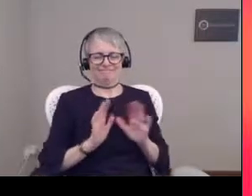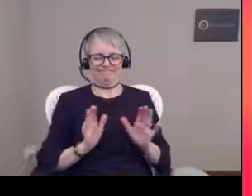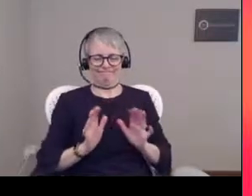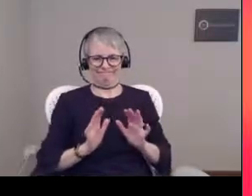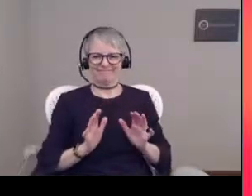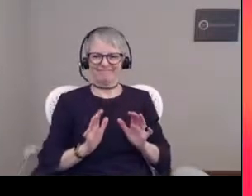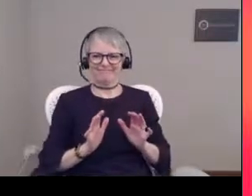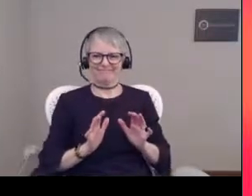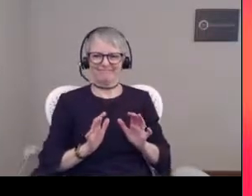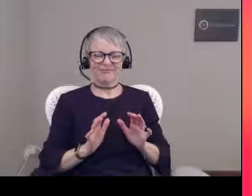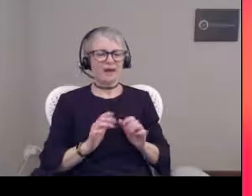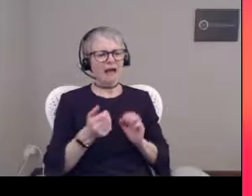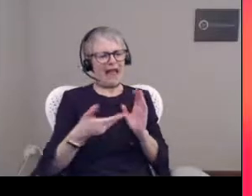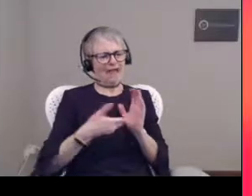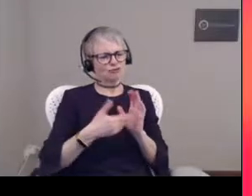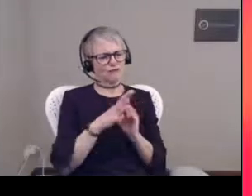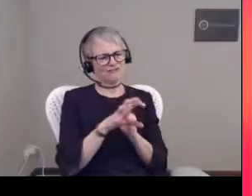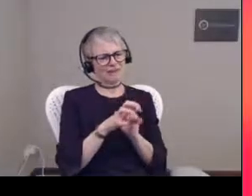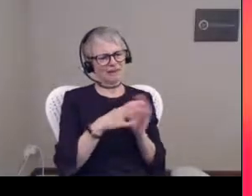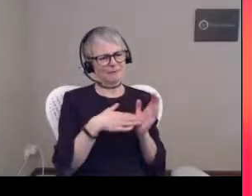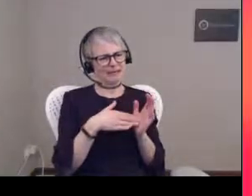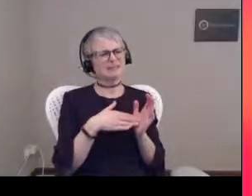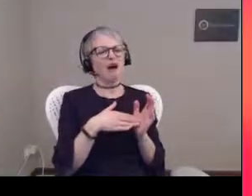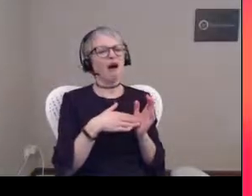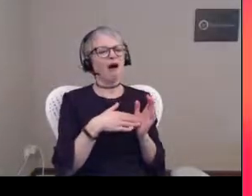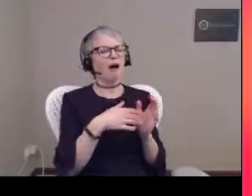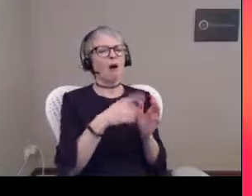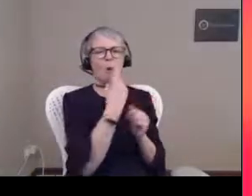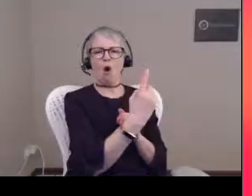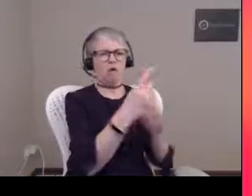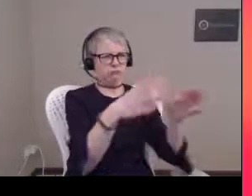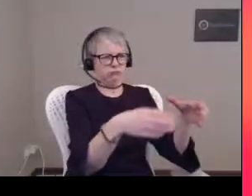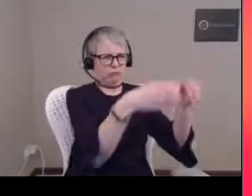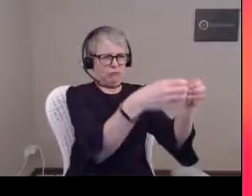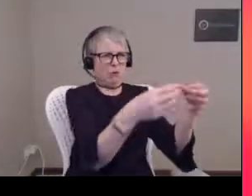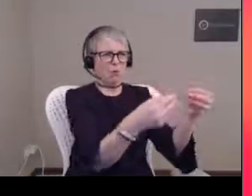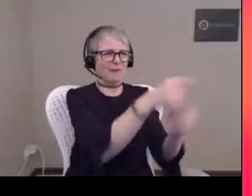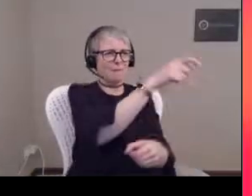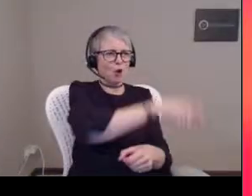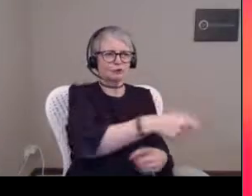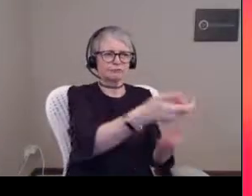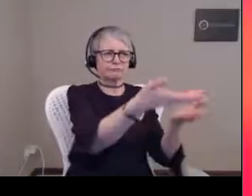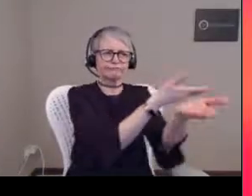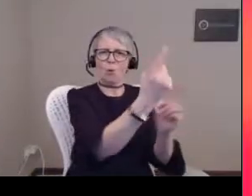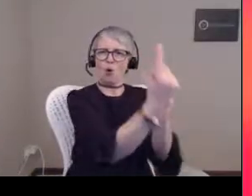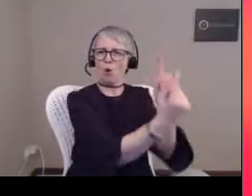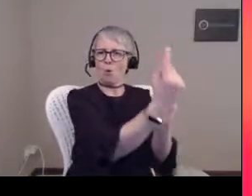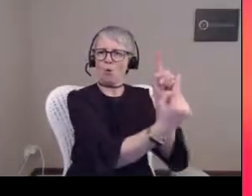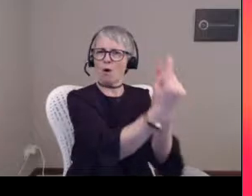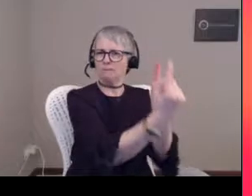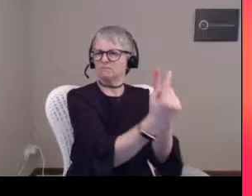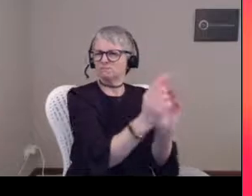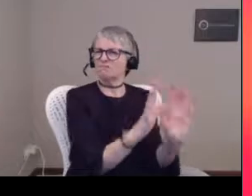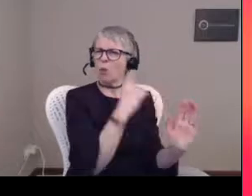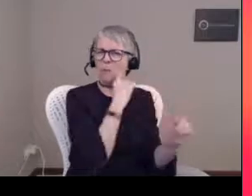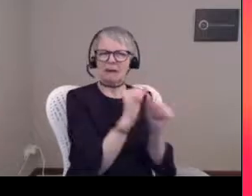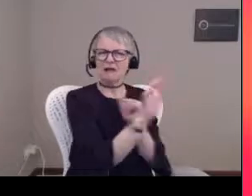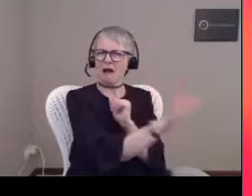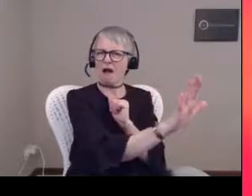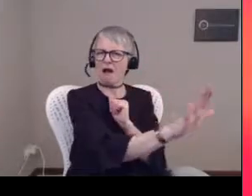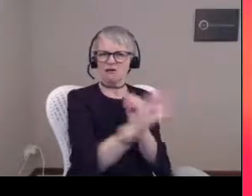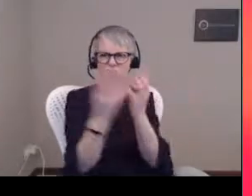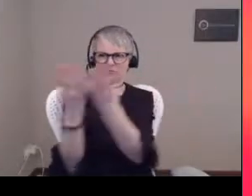extra 15 minutes, put them in a breakout room with an invigilator directly, so they could handle question support. They could just have that one-on-one time, rather than